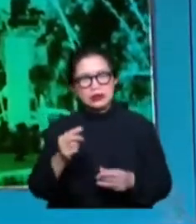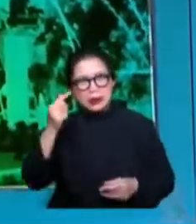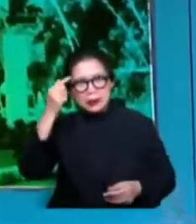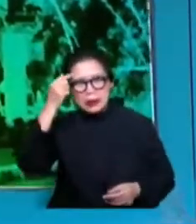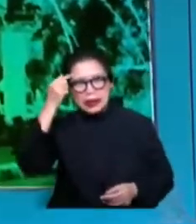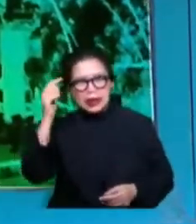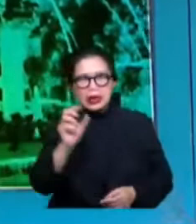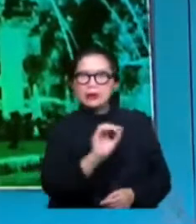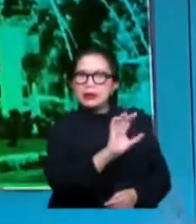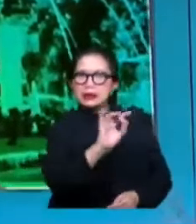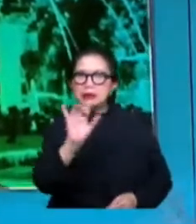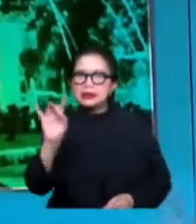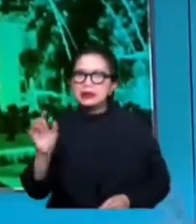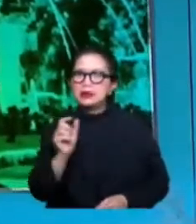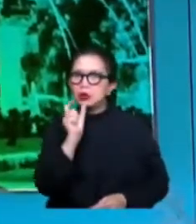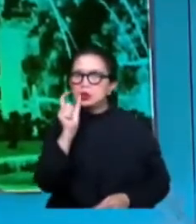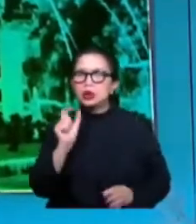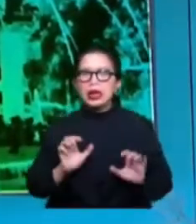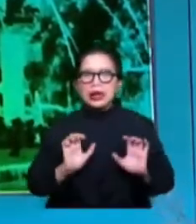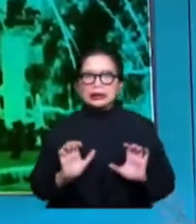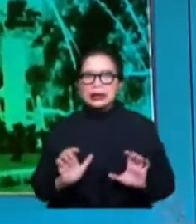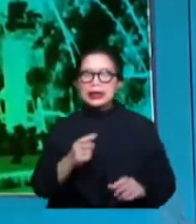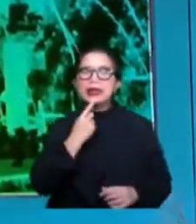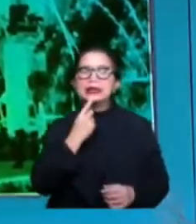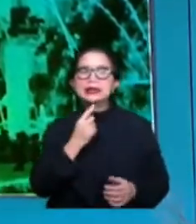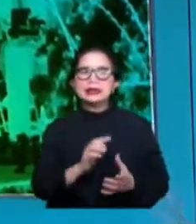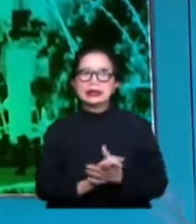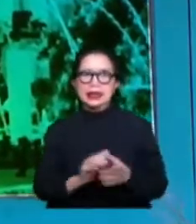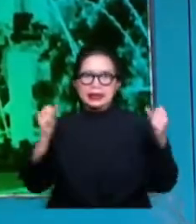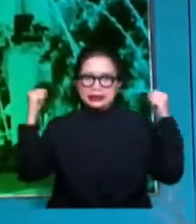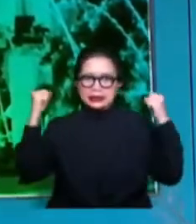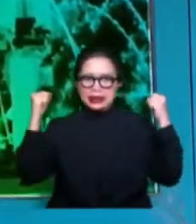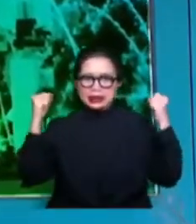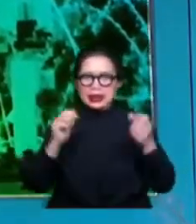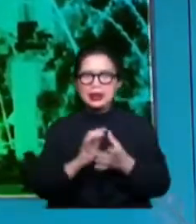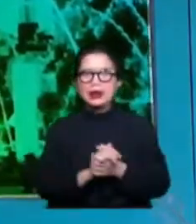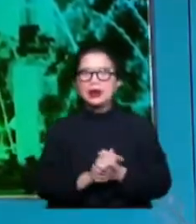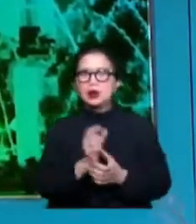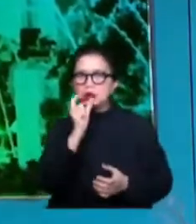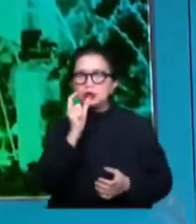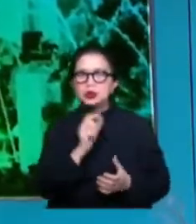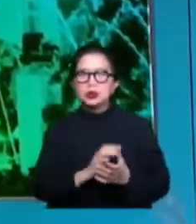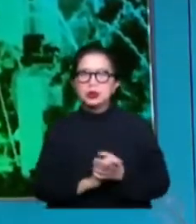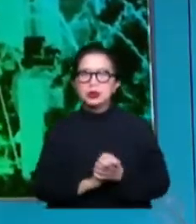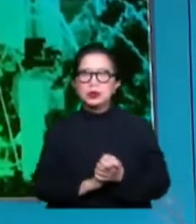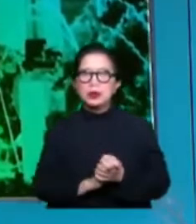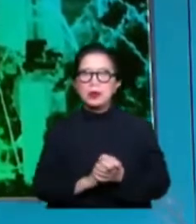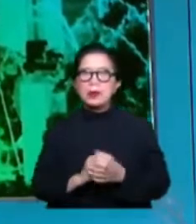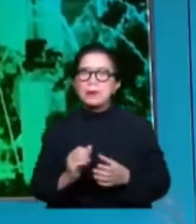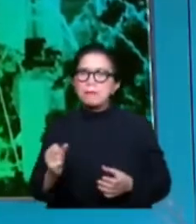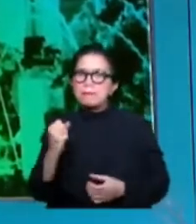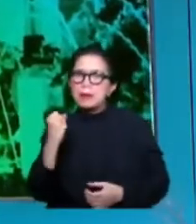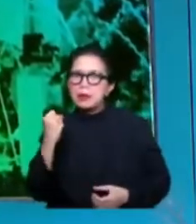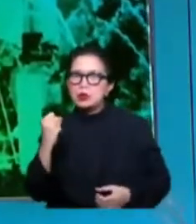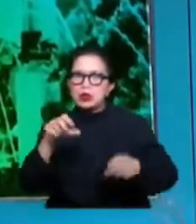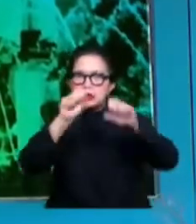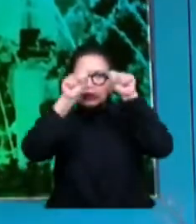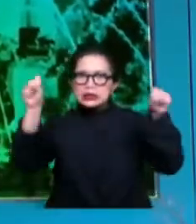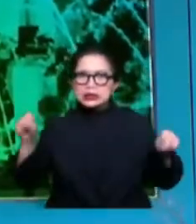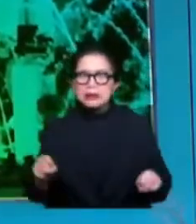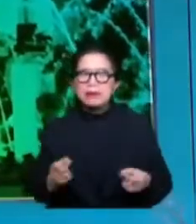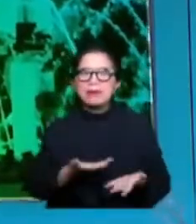to health can be created through strengthening the overall public health system, enabling environmental conditions to enable people to